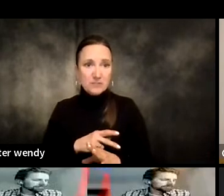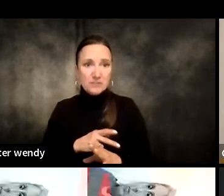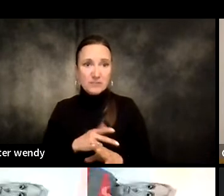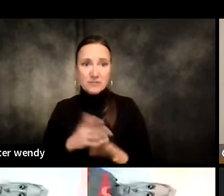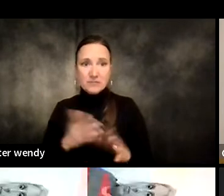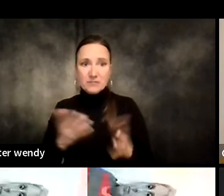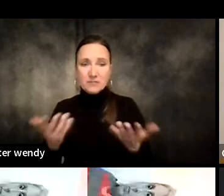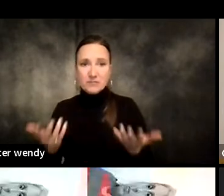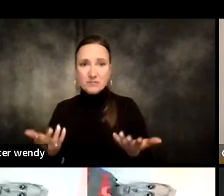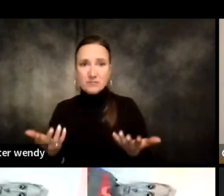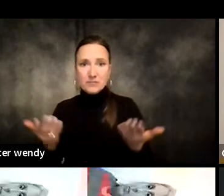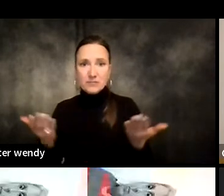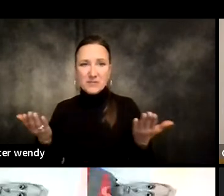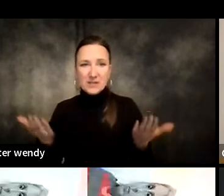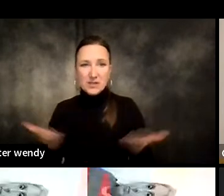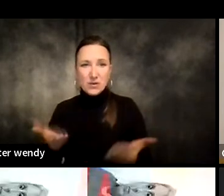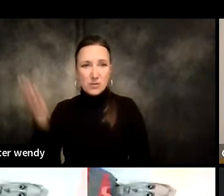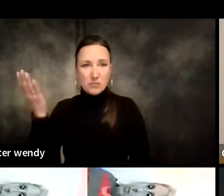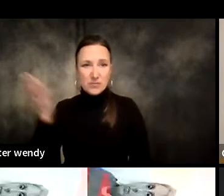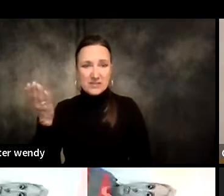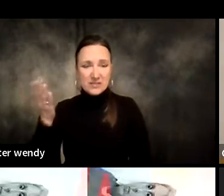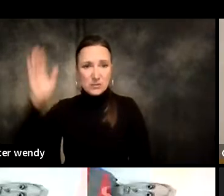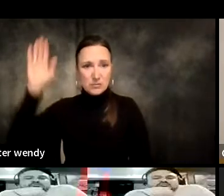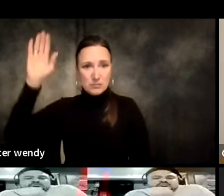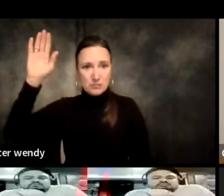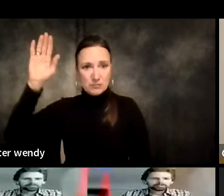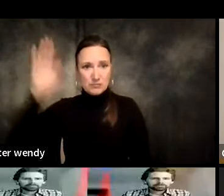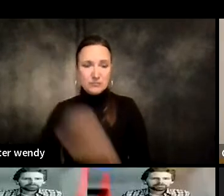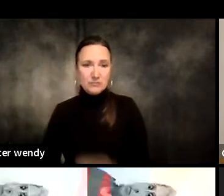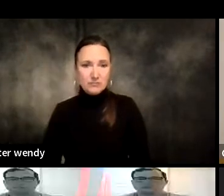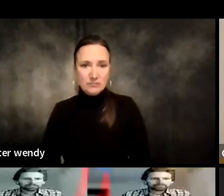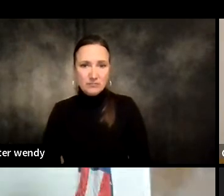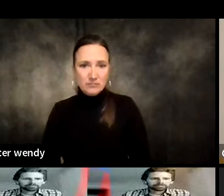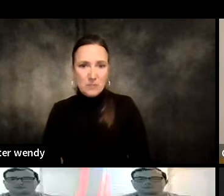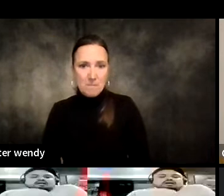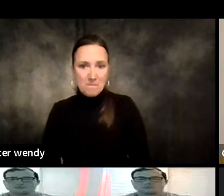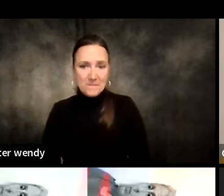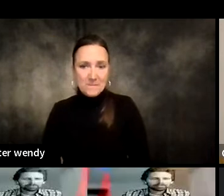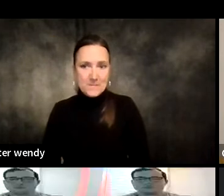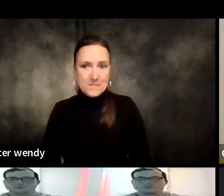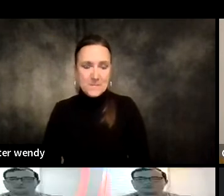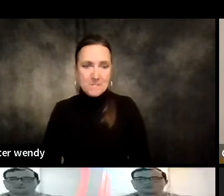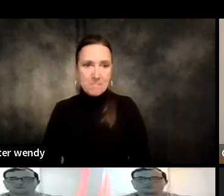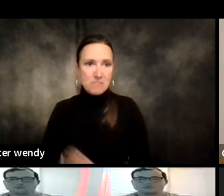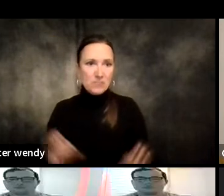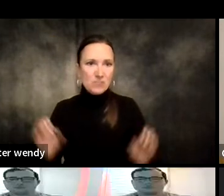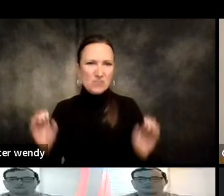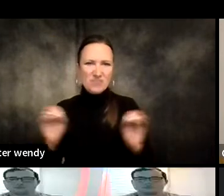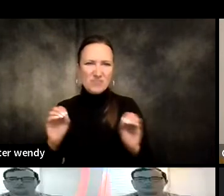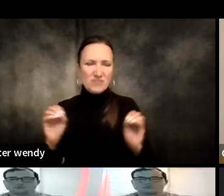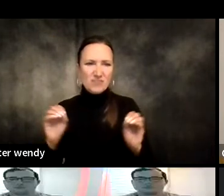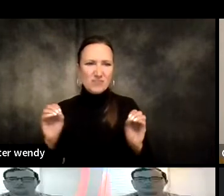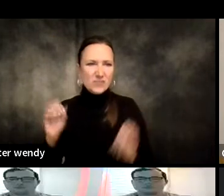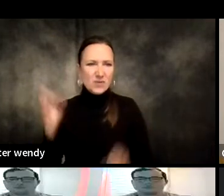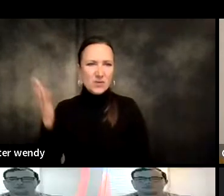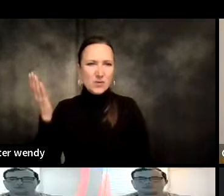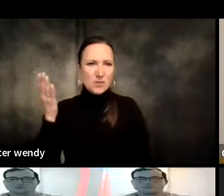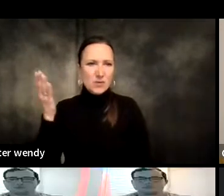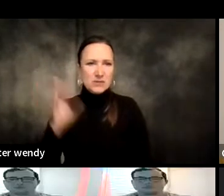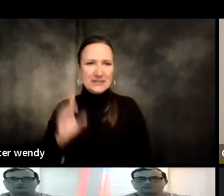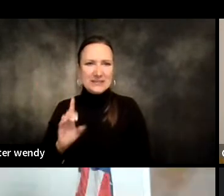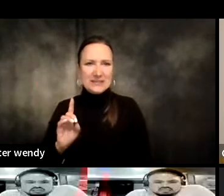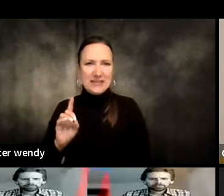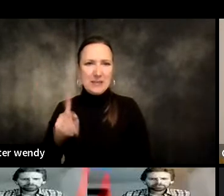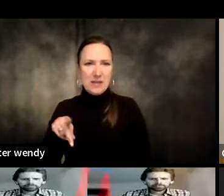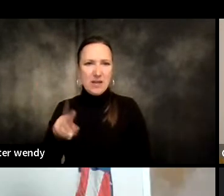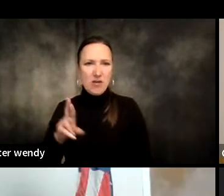is on the presentation, please raise your hand so we can promote you to panelists. We're no longer having that presentation from